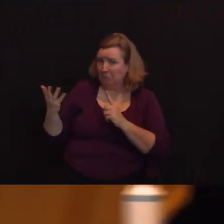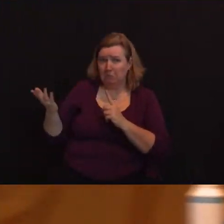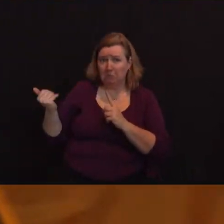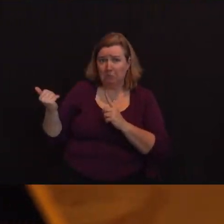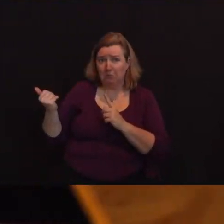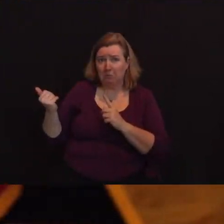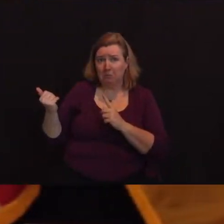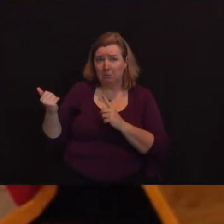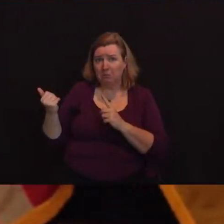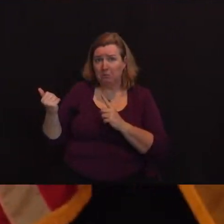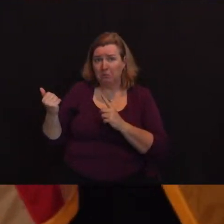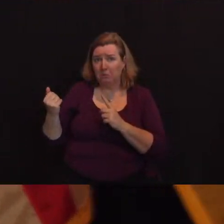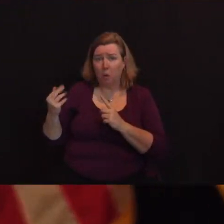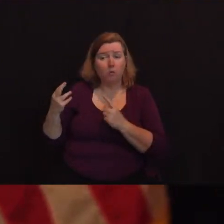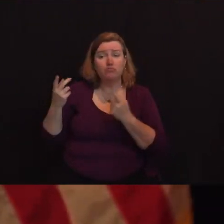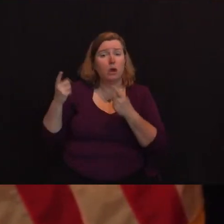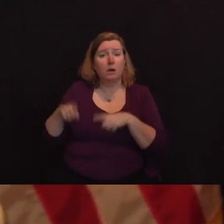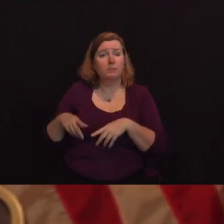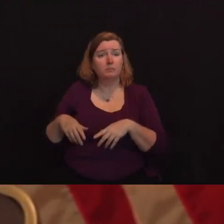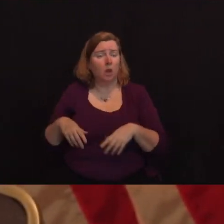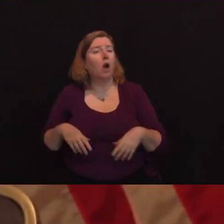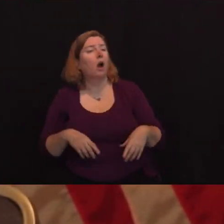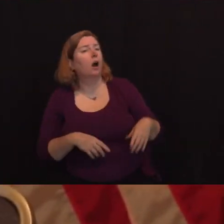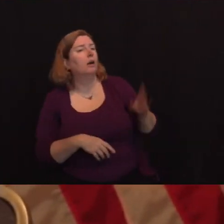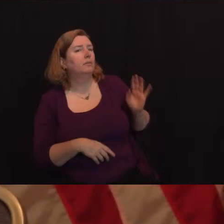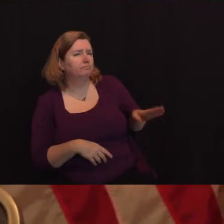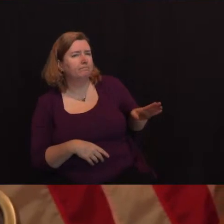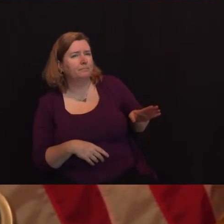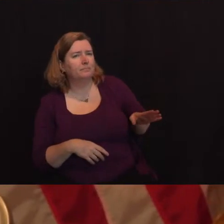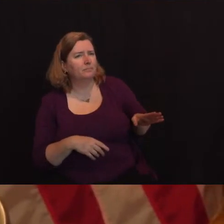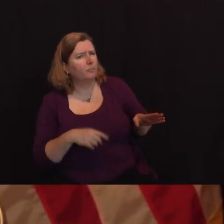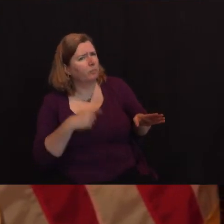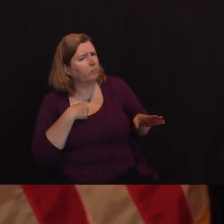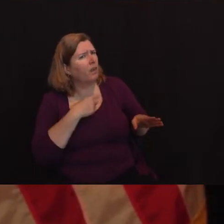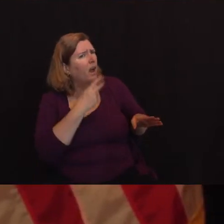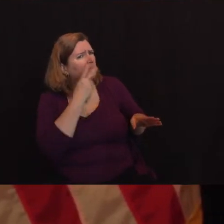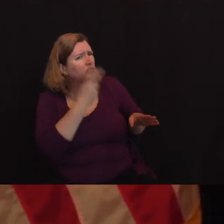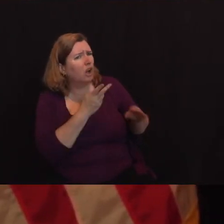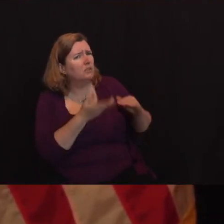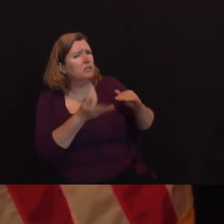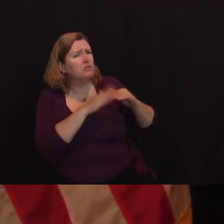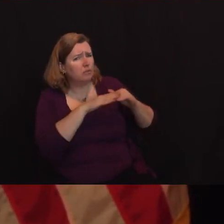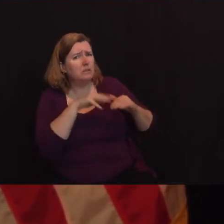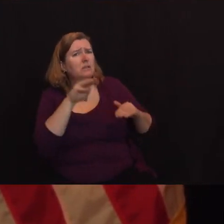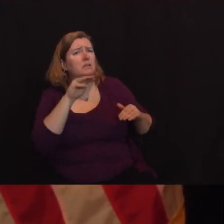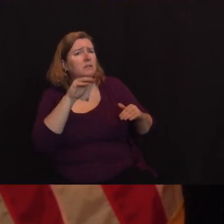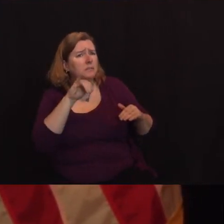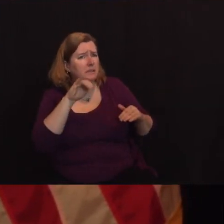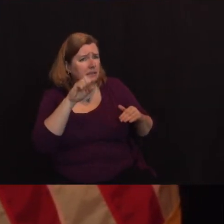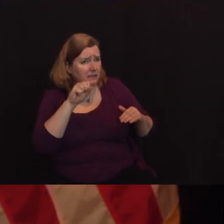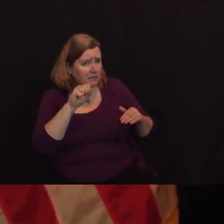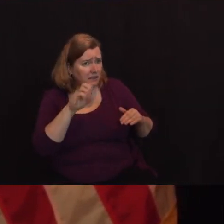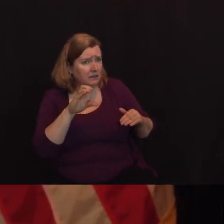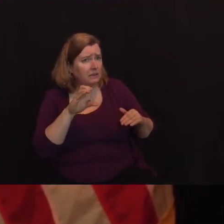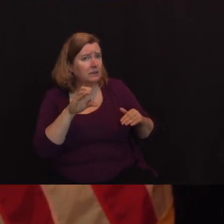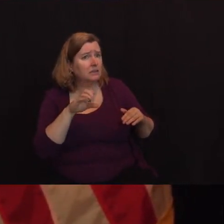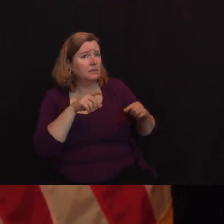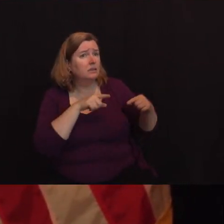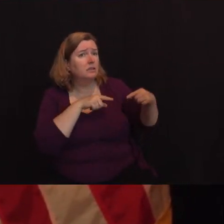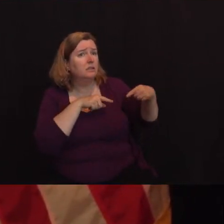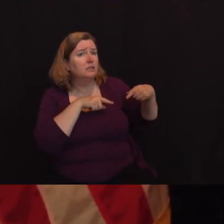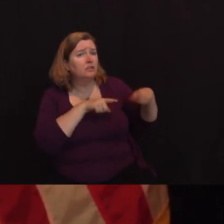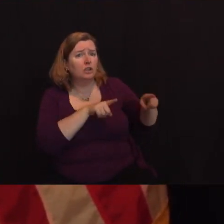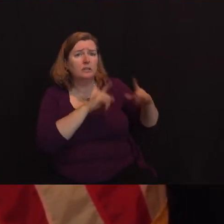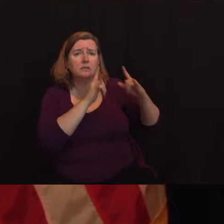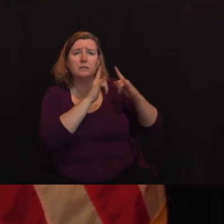data coincidence? Well, you know, we saw the increases in MISC during the times when we saw peaks in our cases